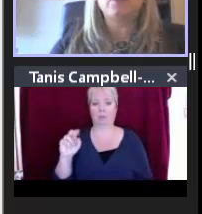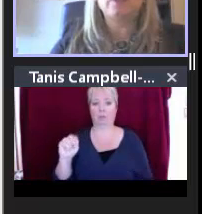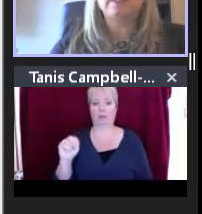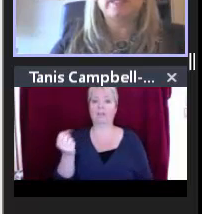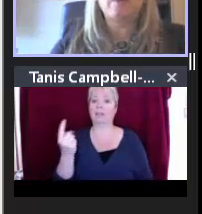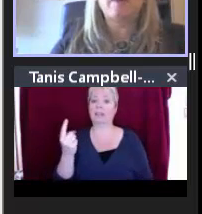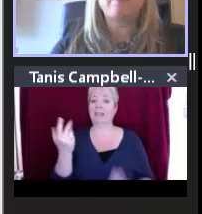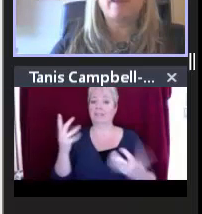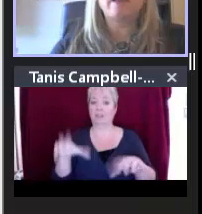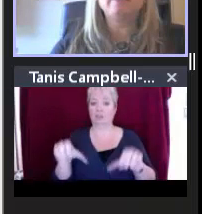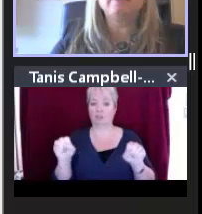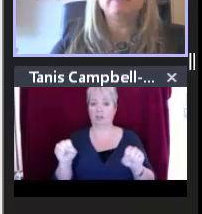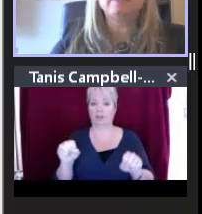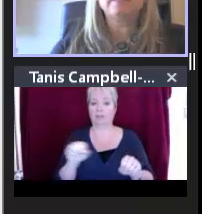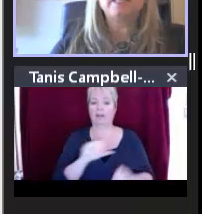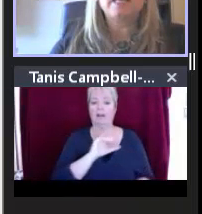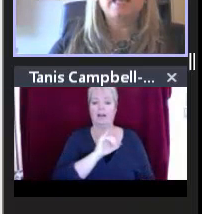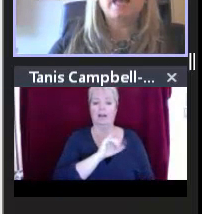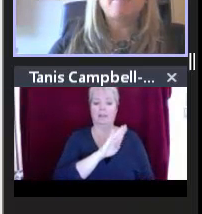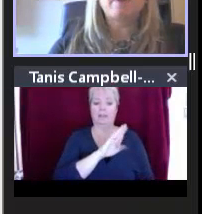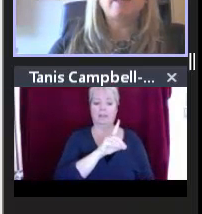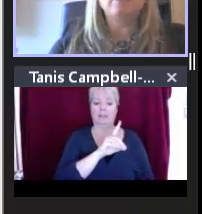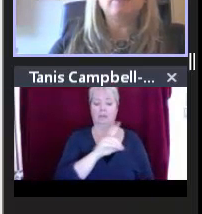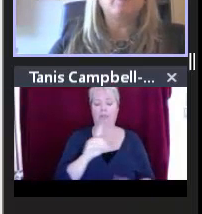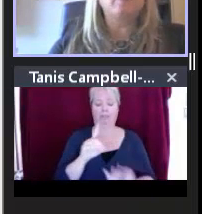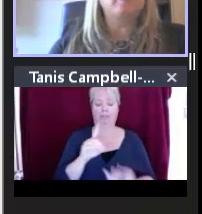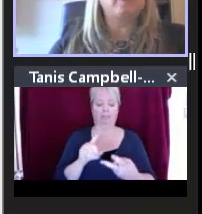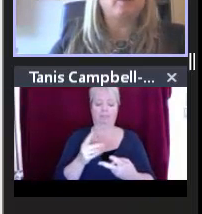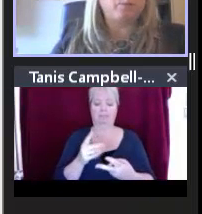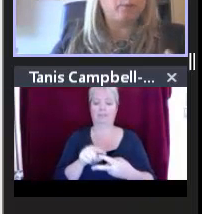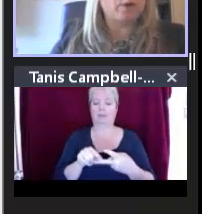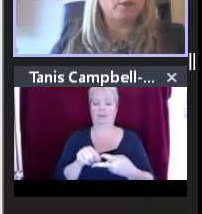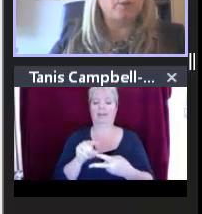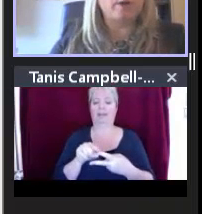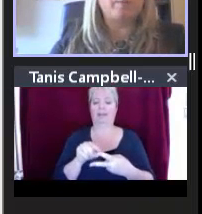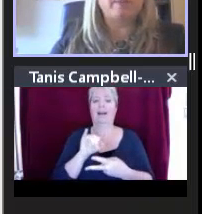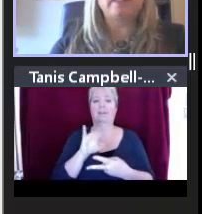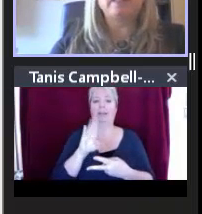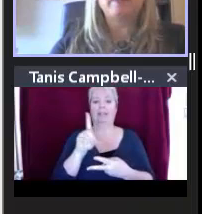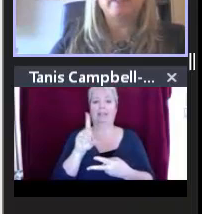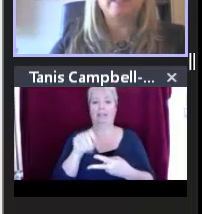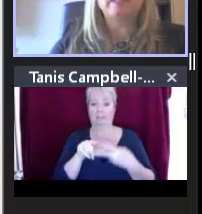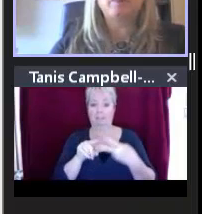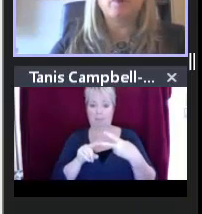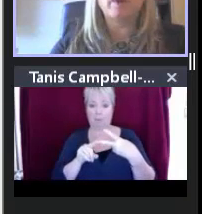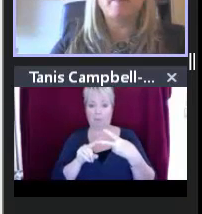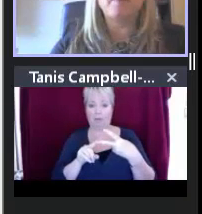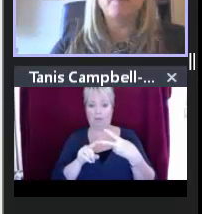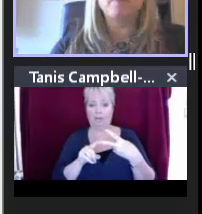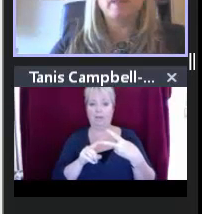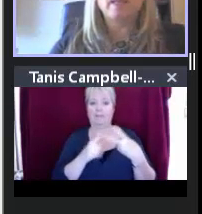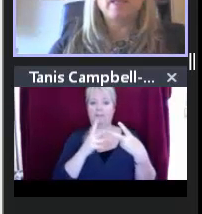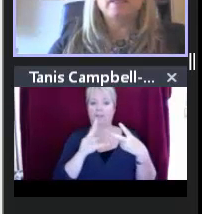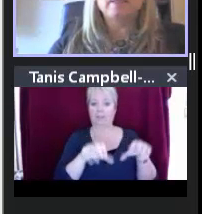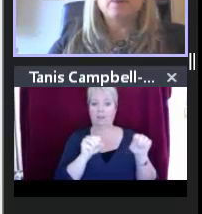programs, both Web Essentials and Web Advanced, but he also moved on to our Business Abilities